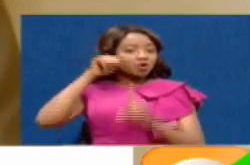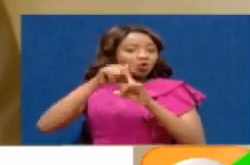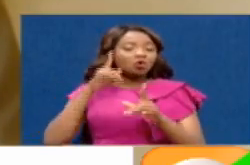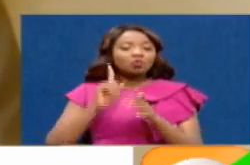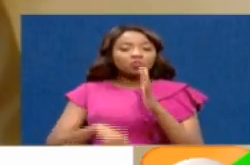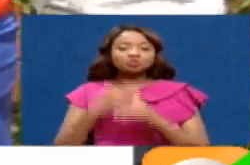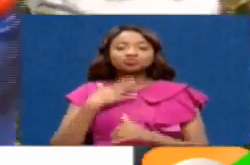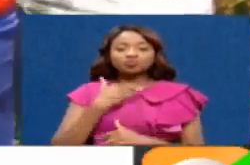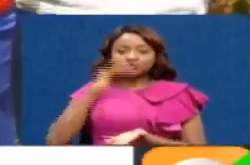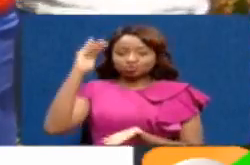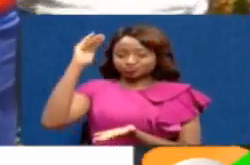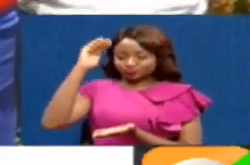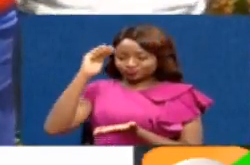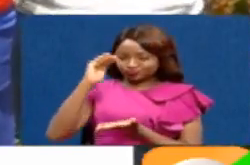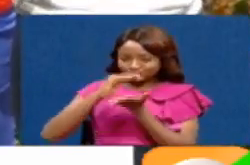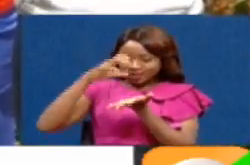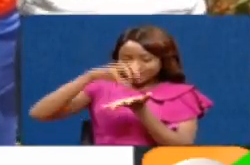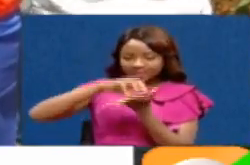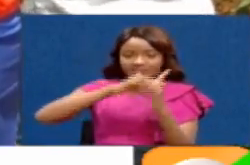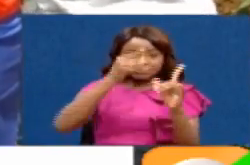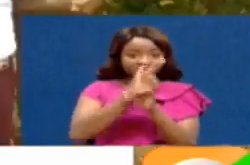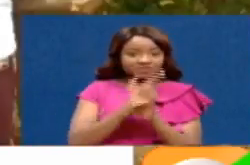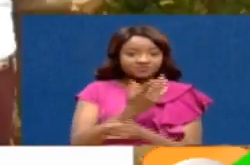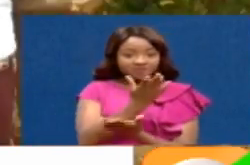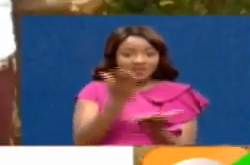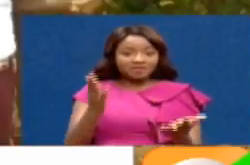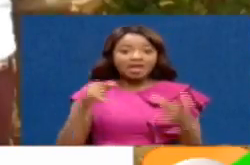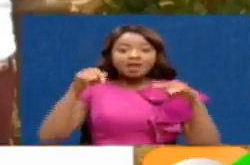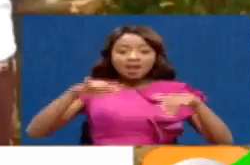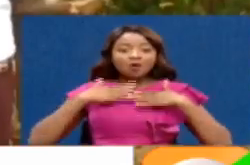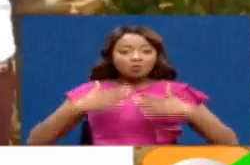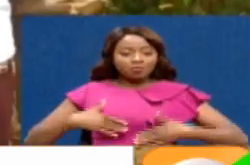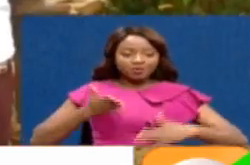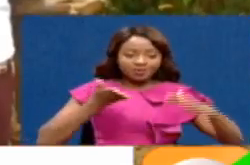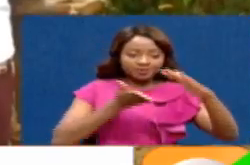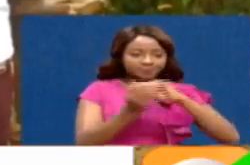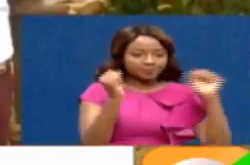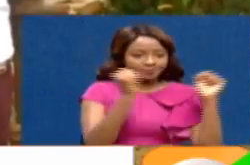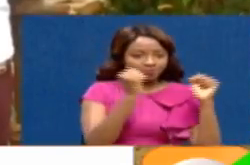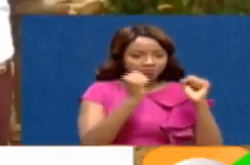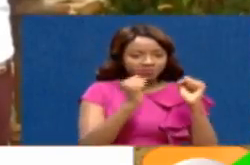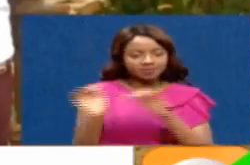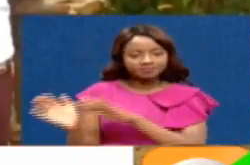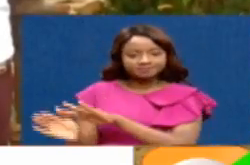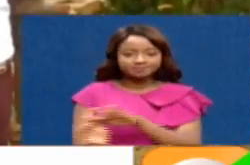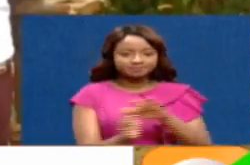where need be. The body of the victims have since been transferred to Vihiga Referral Hospital.